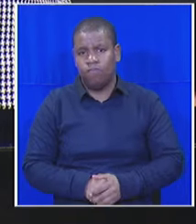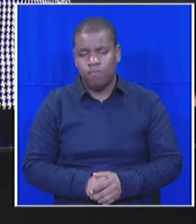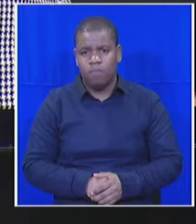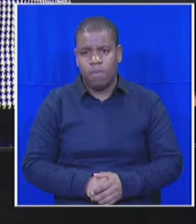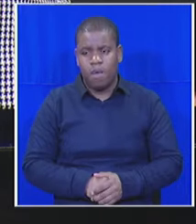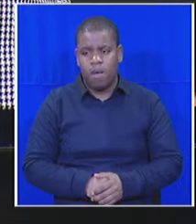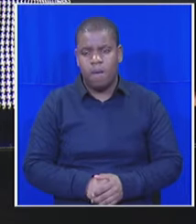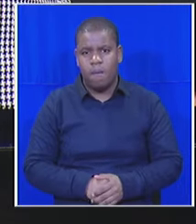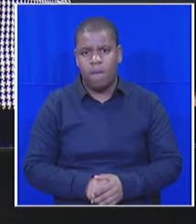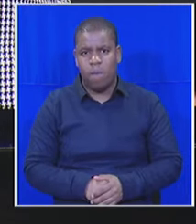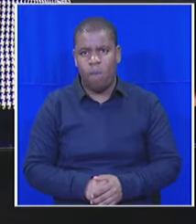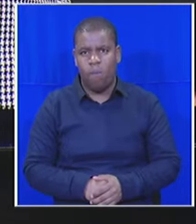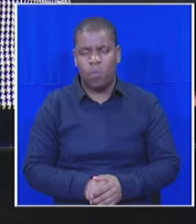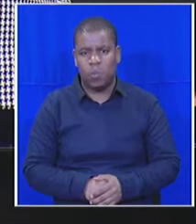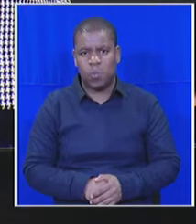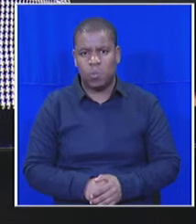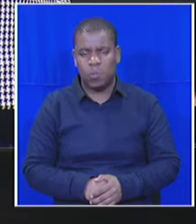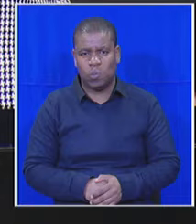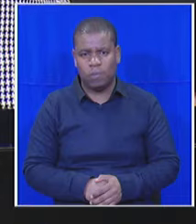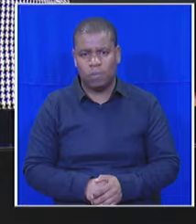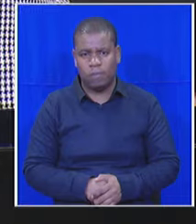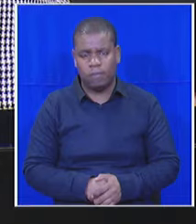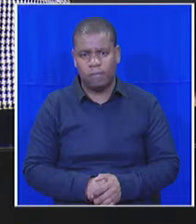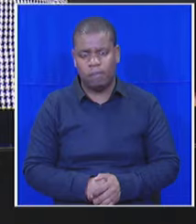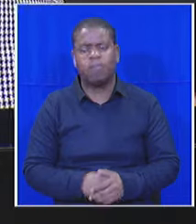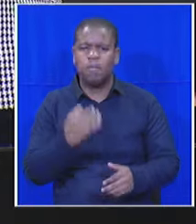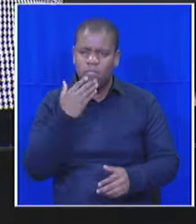Ngiyanibawa. Akhe siyehliseni.